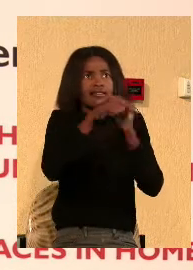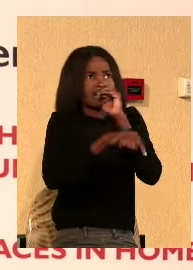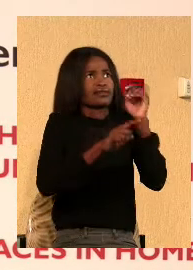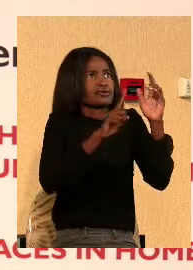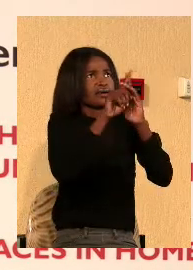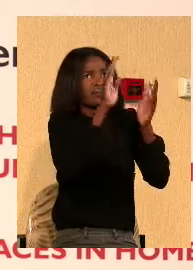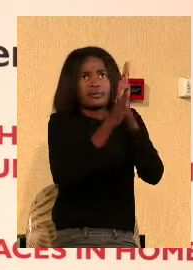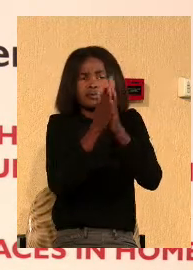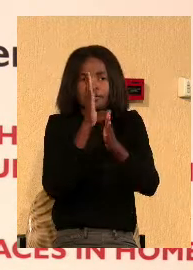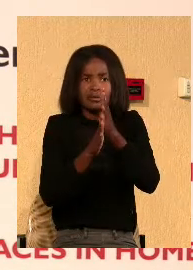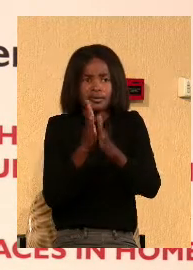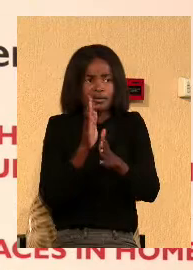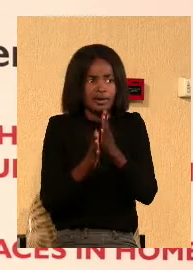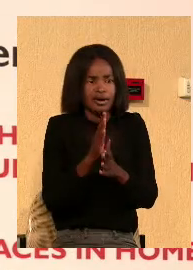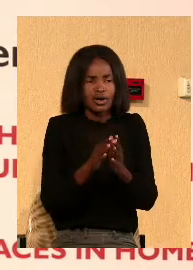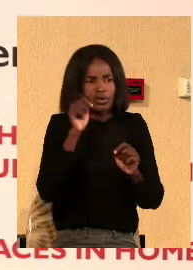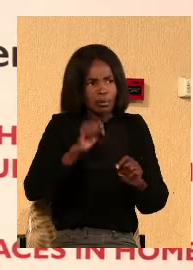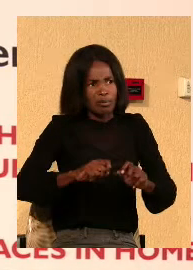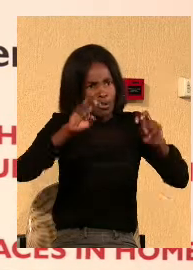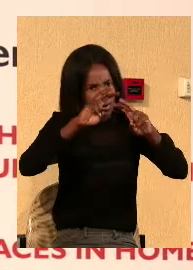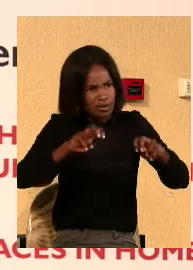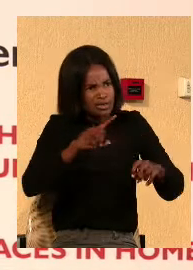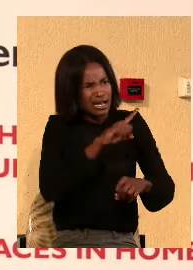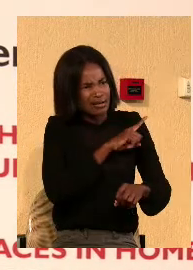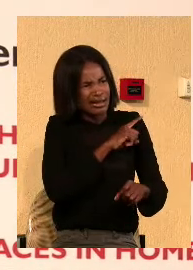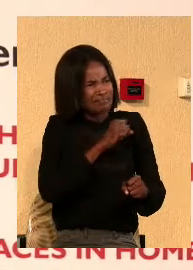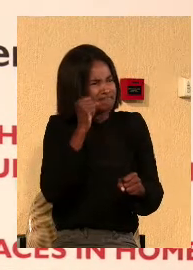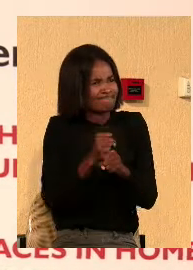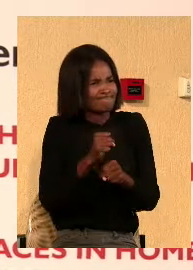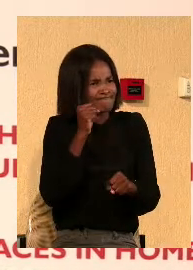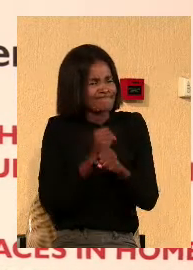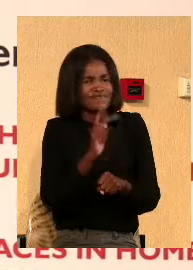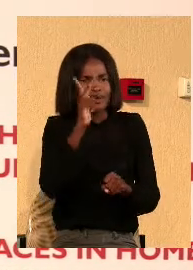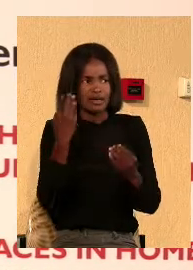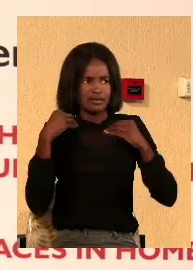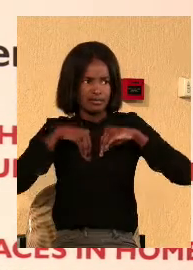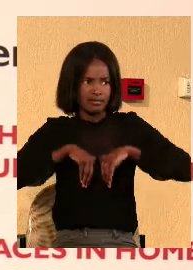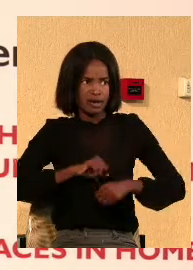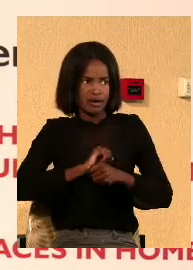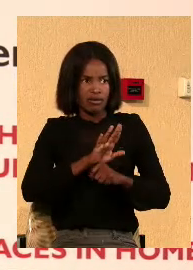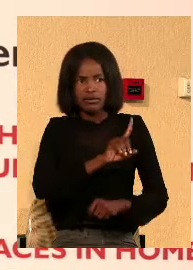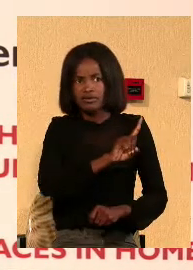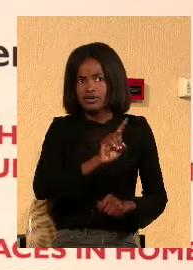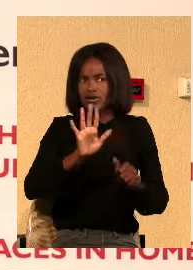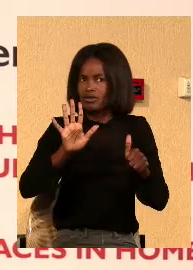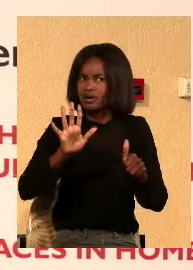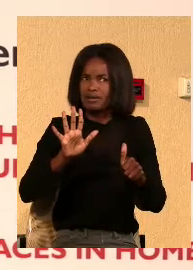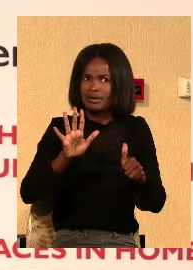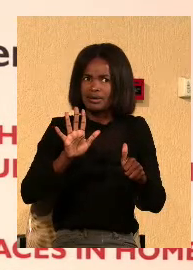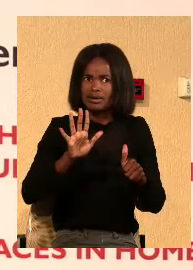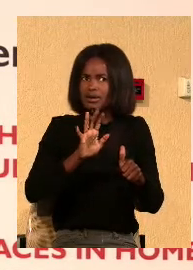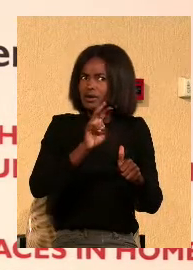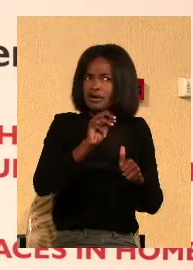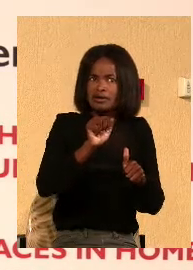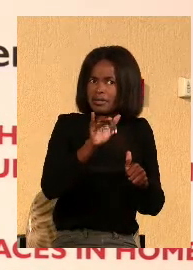that's worth more investigation to find out exactly what are other determinant factors that made Namibia so